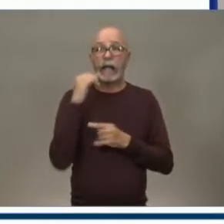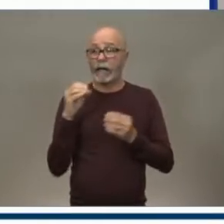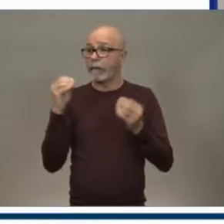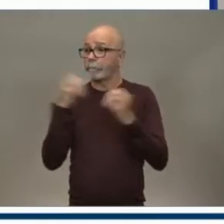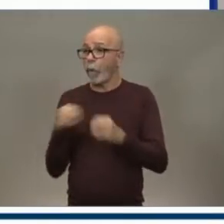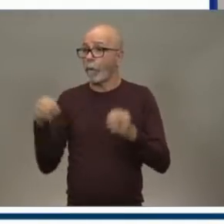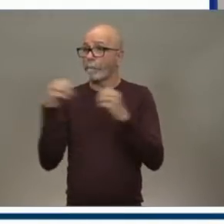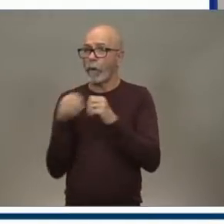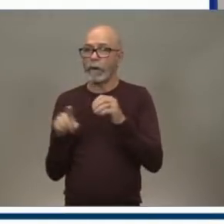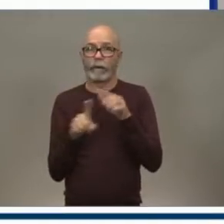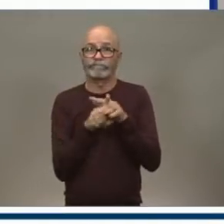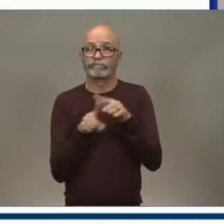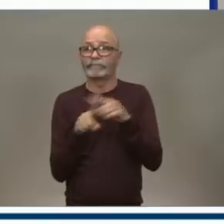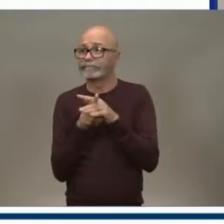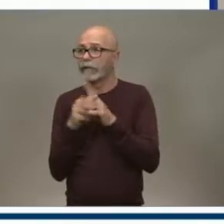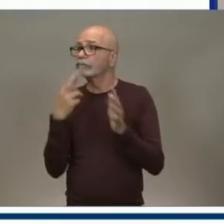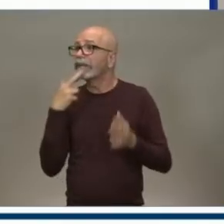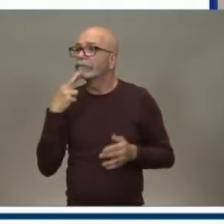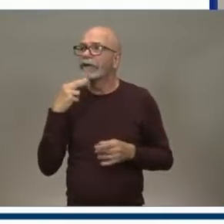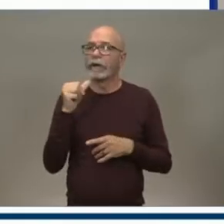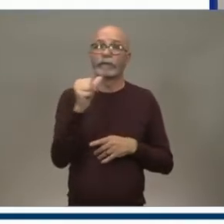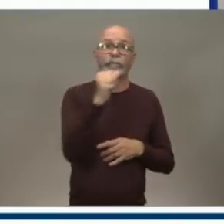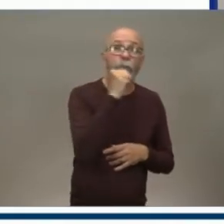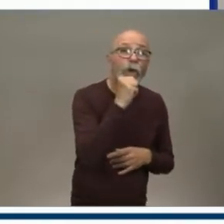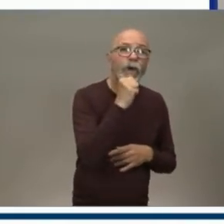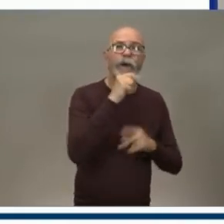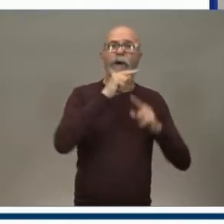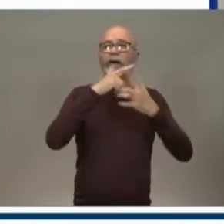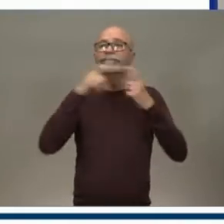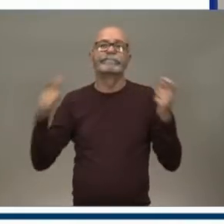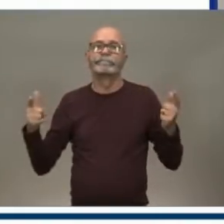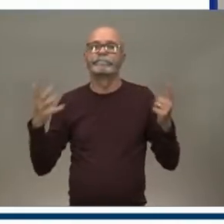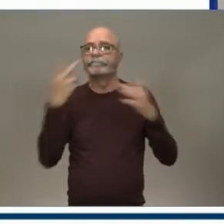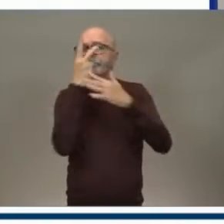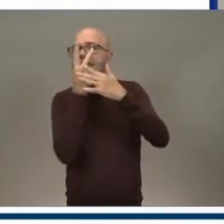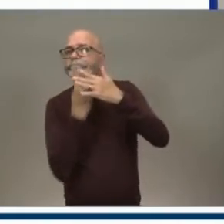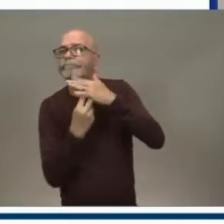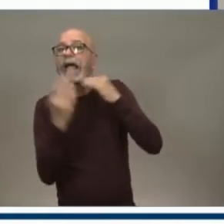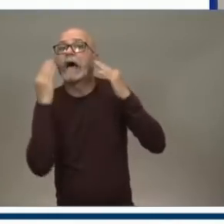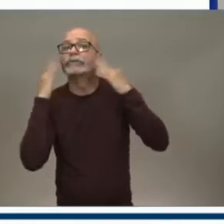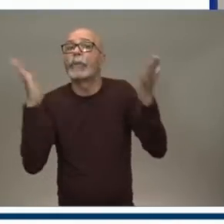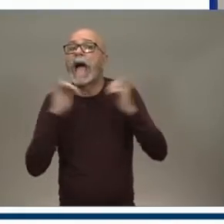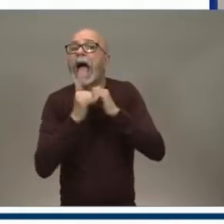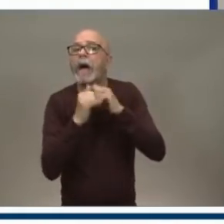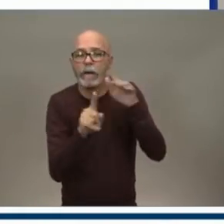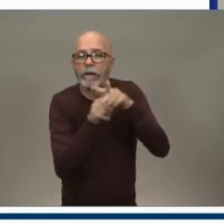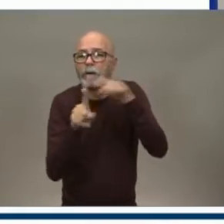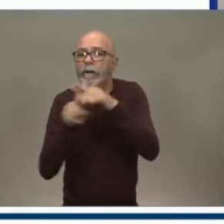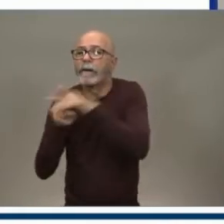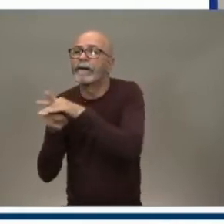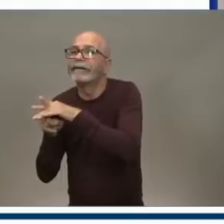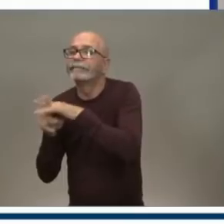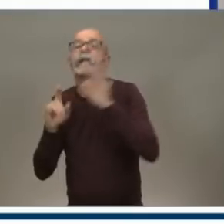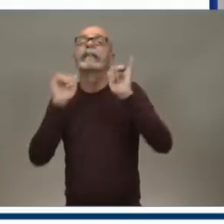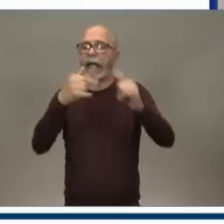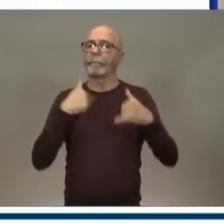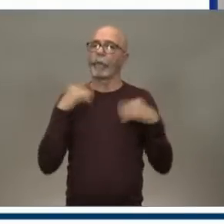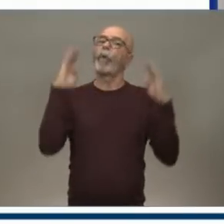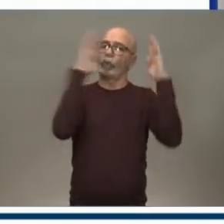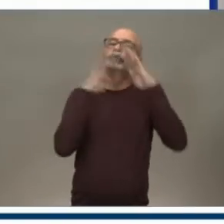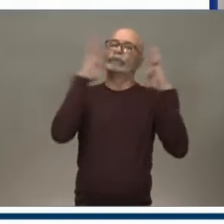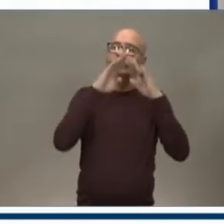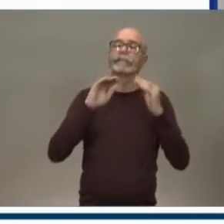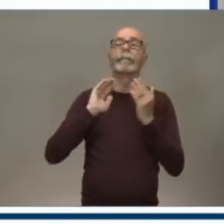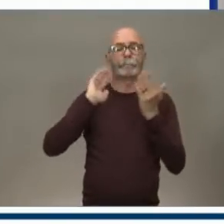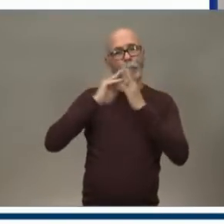know how. Dr. Strang is worried about community spread, and we should all be. I'm getting reports that young people are